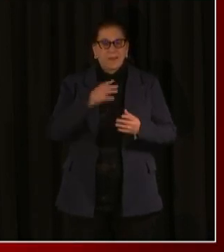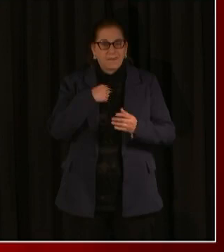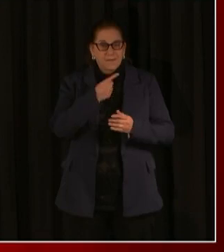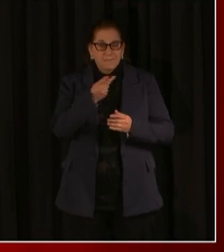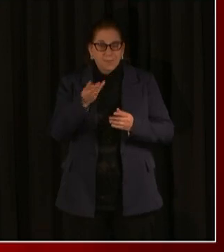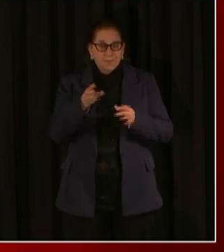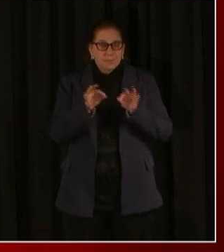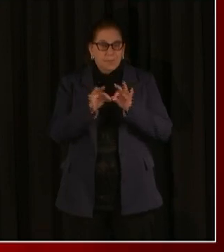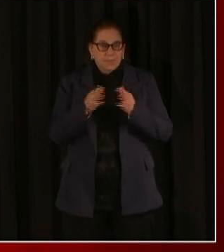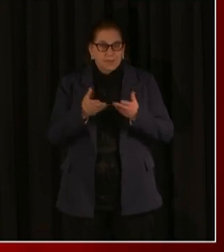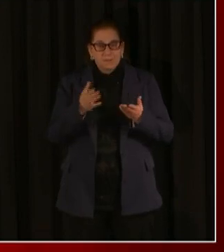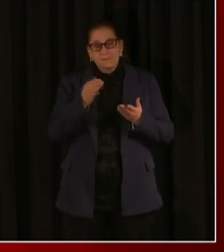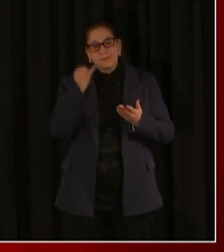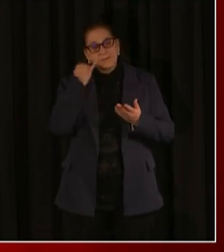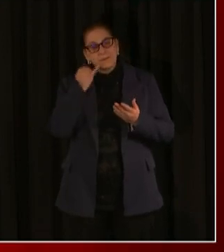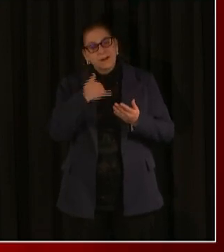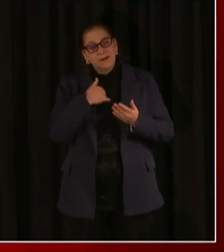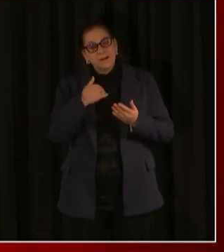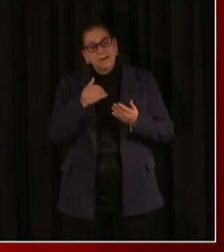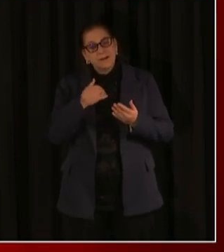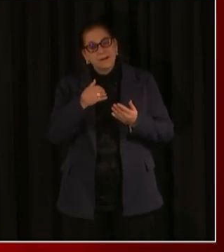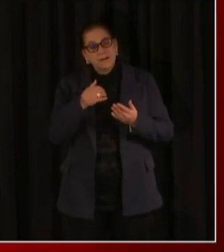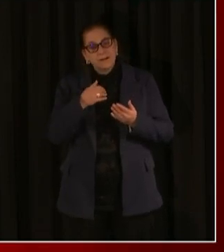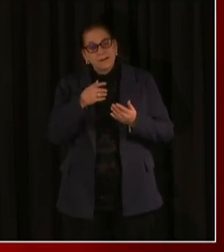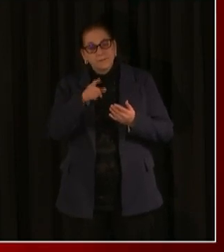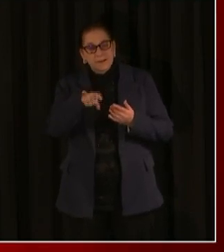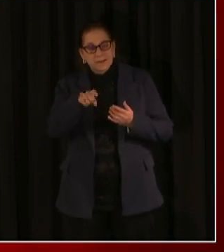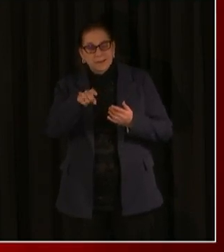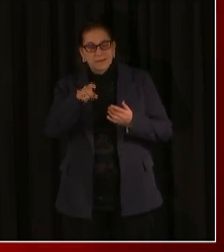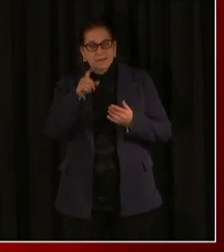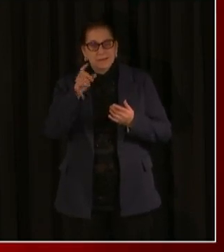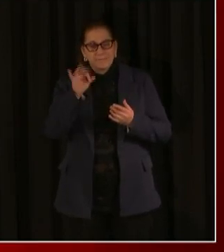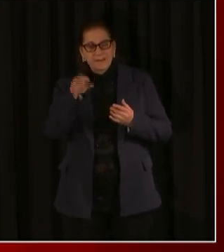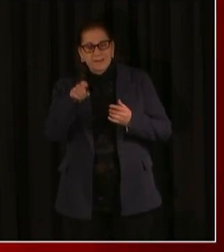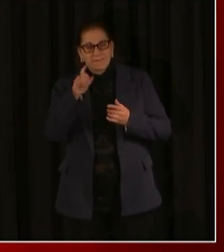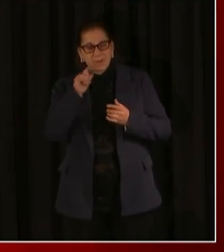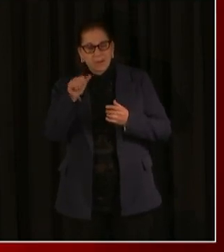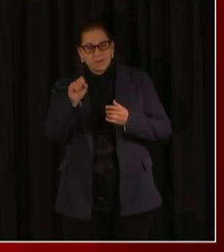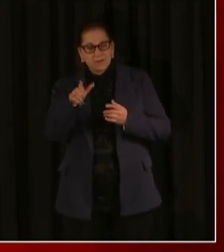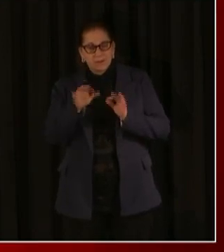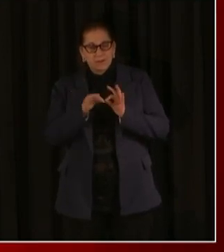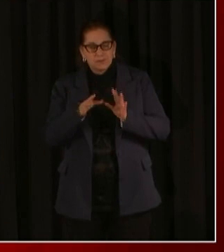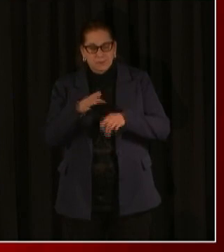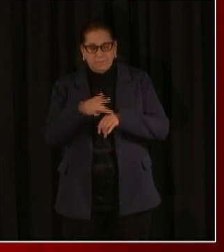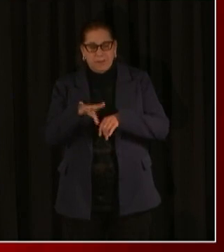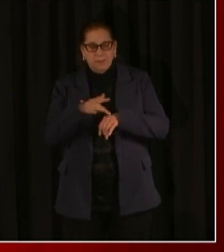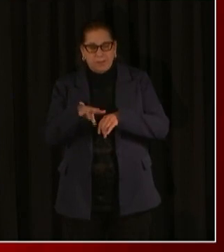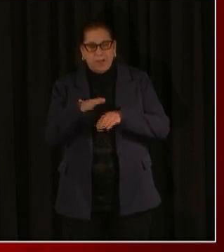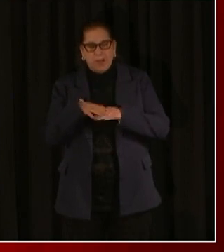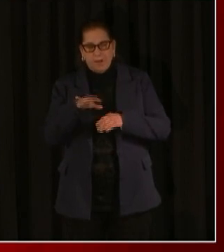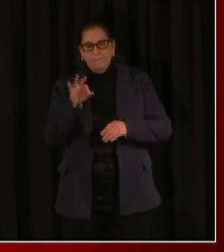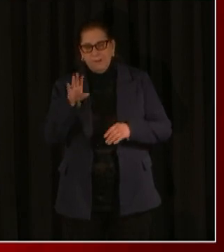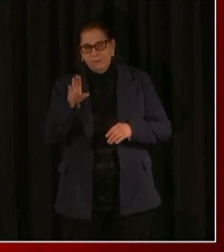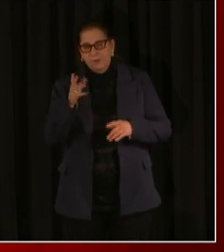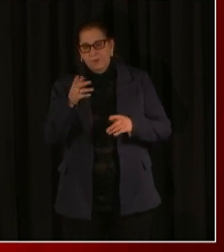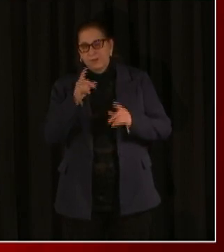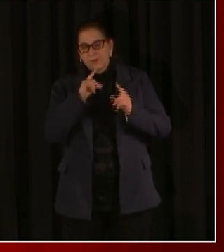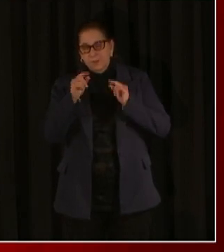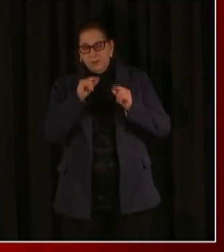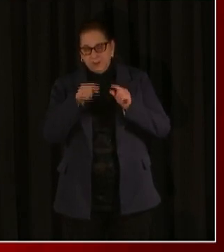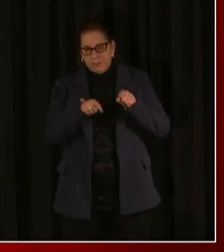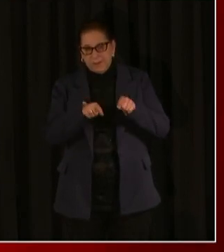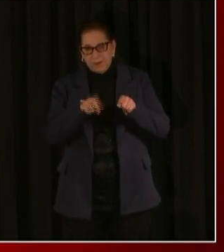interpreter services, we do have live interpretation occurring on our Facebook or Twitter streams, as well as on